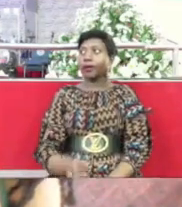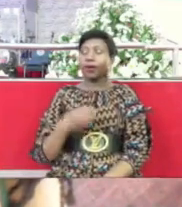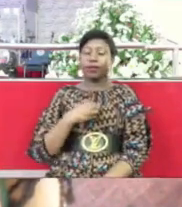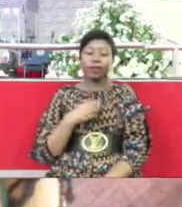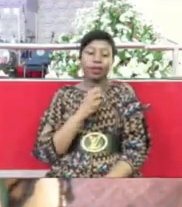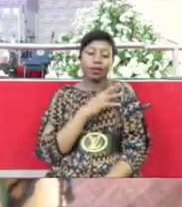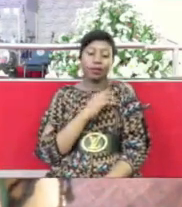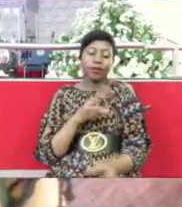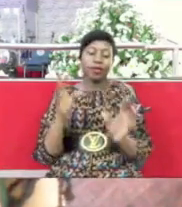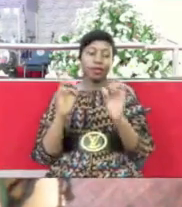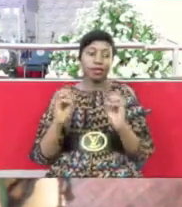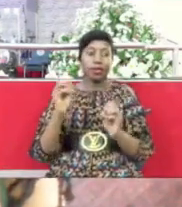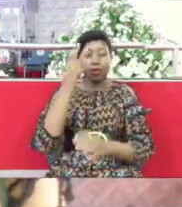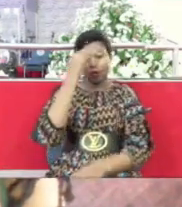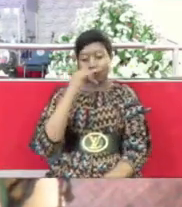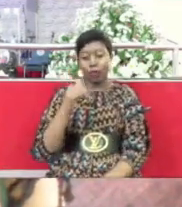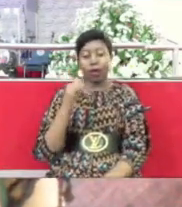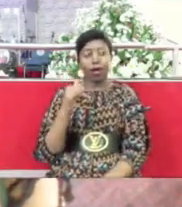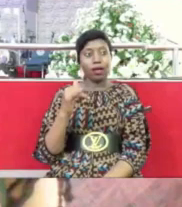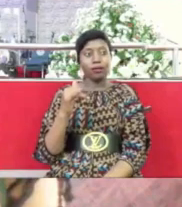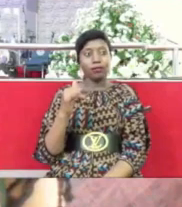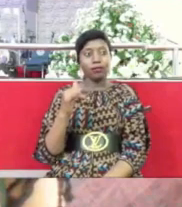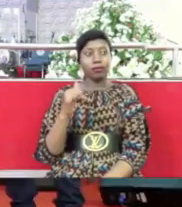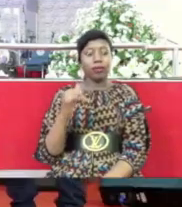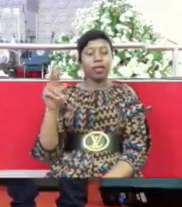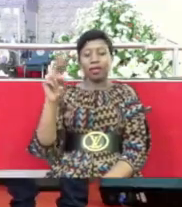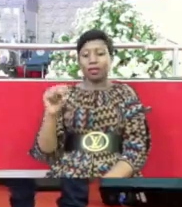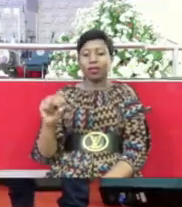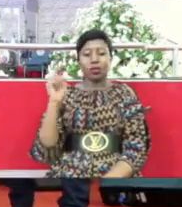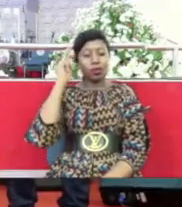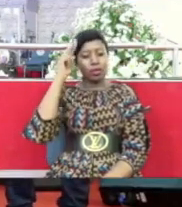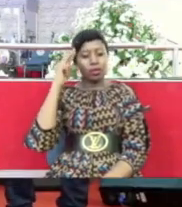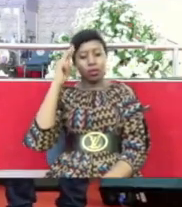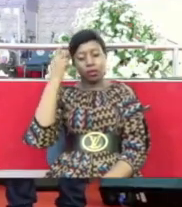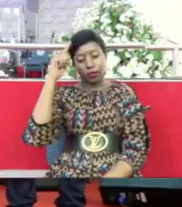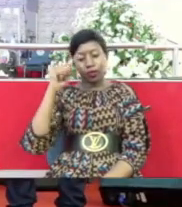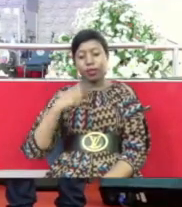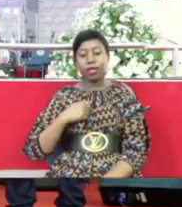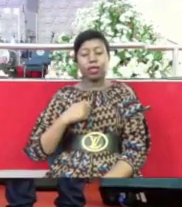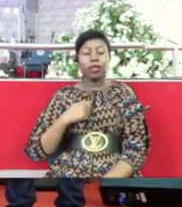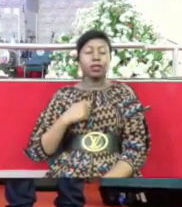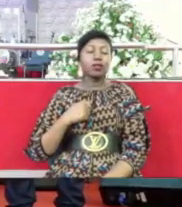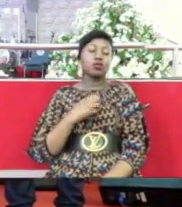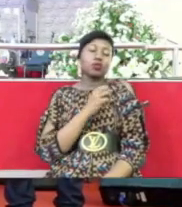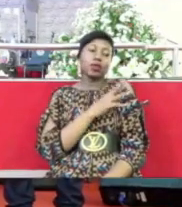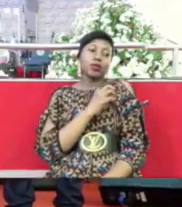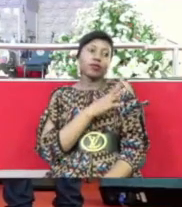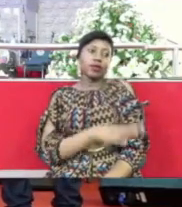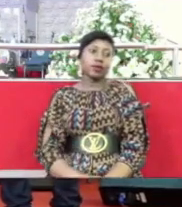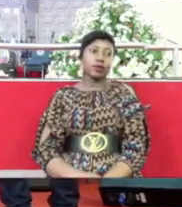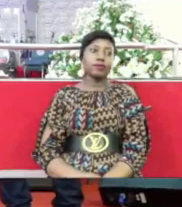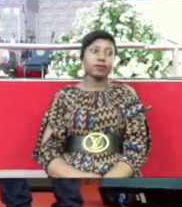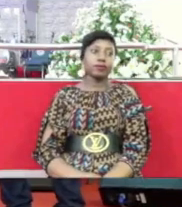Mbona nisiogope? Because there are reason for me to be afraid. Kwa sababu hakuna sababu ya mimi. You see, God is my God. Mungu ni Mungu wangu.